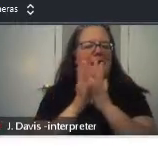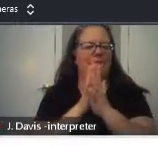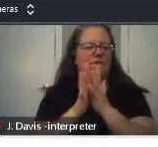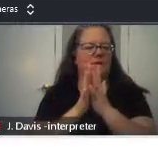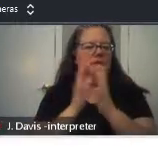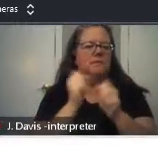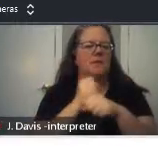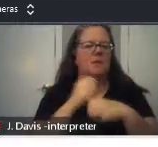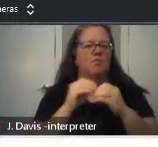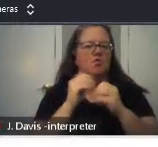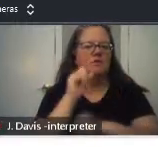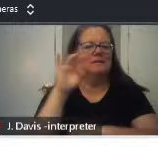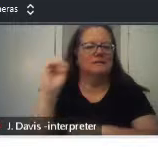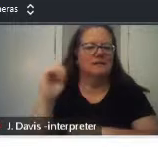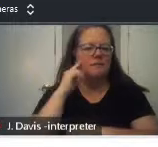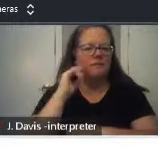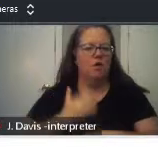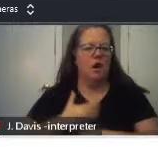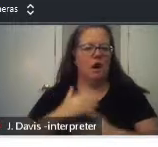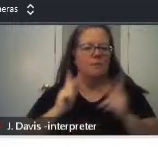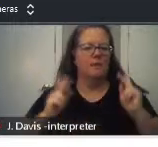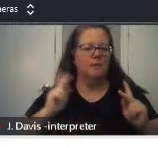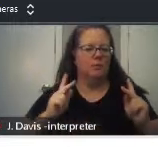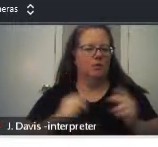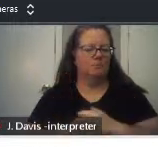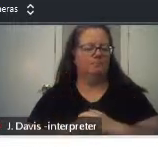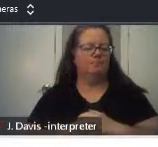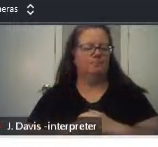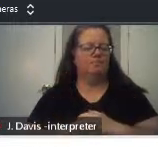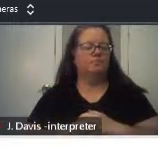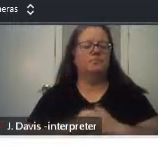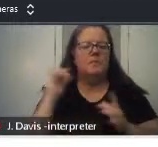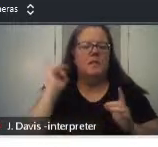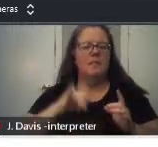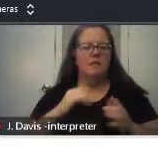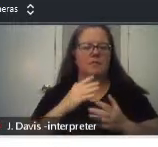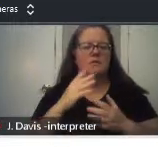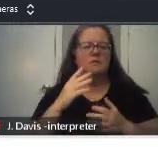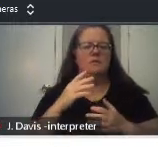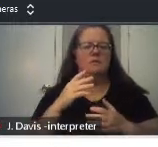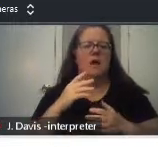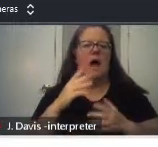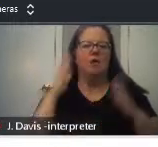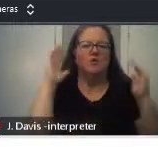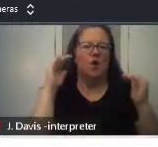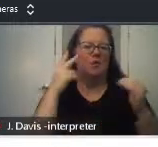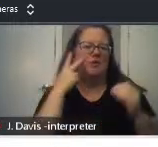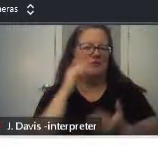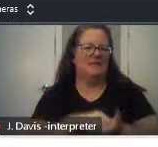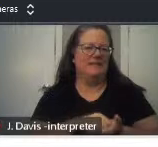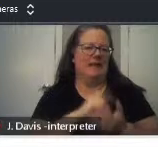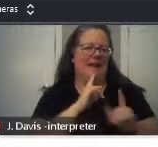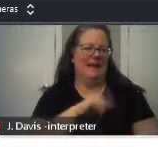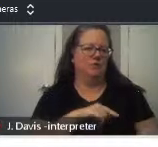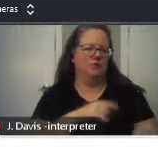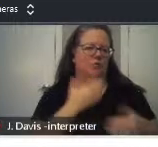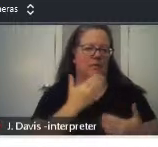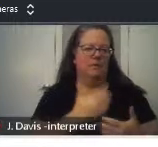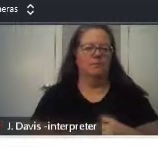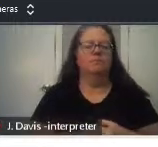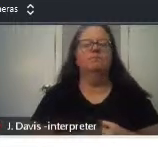our neighborhoods safer and more livable. And that was the component of this that I was hoping to see answered. Thank you.